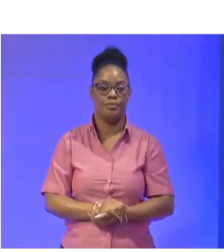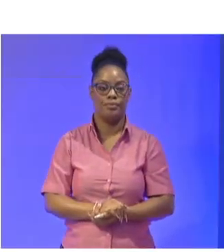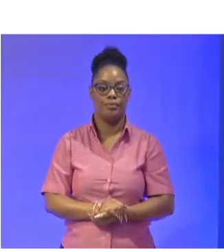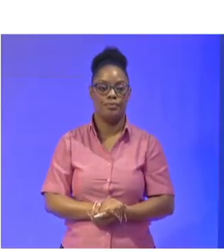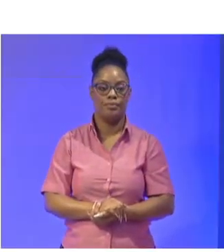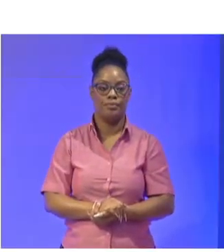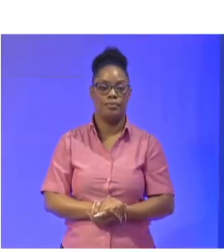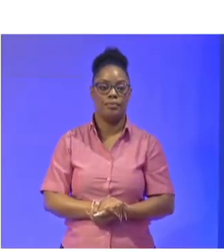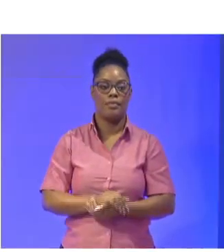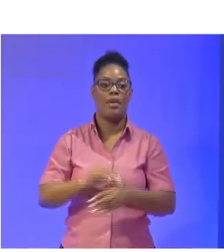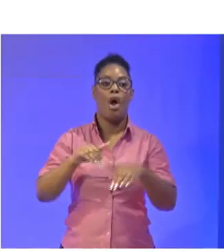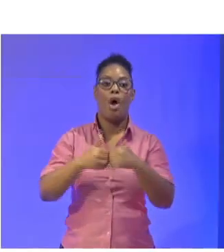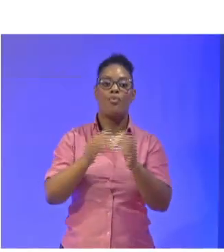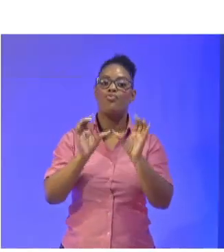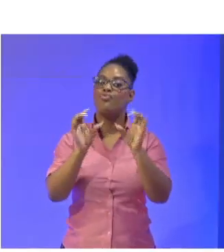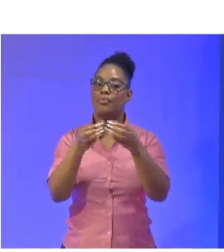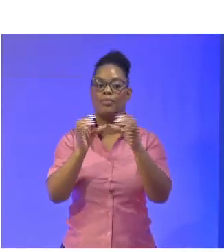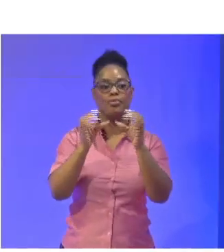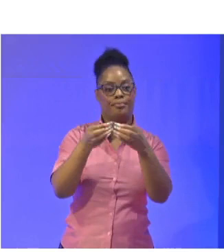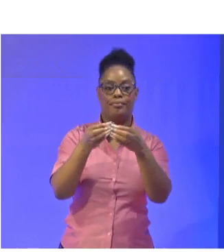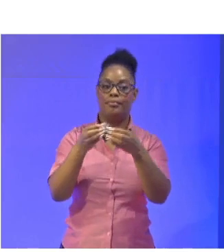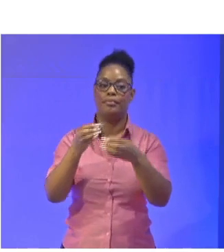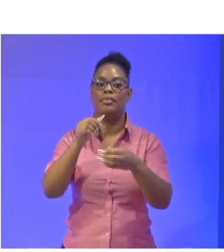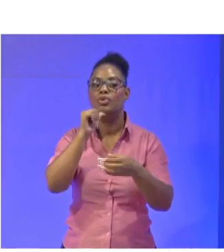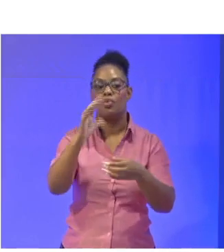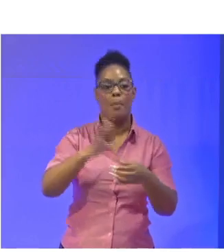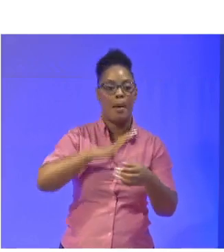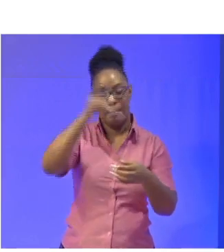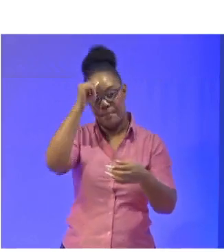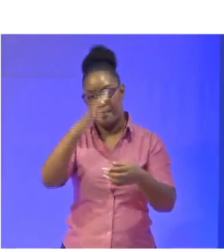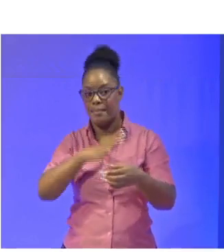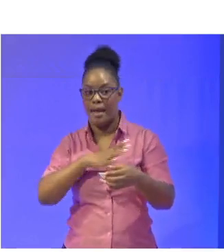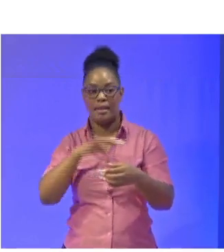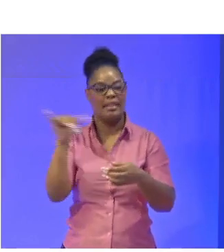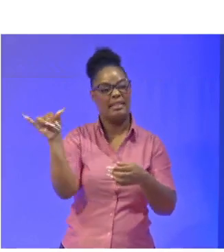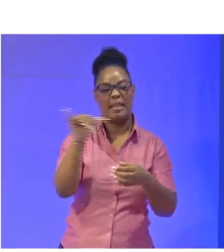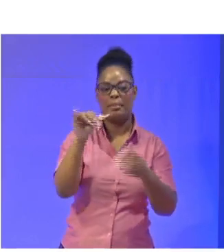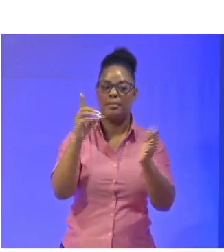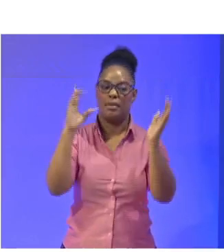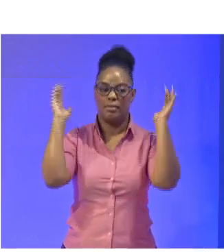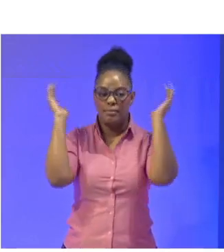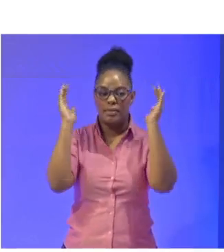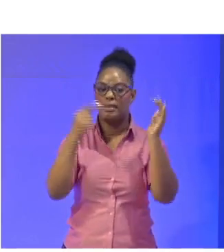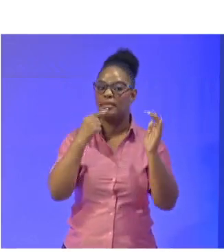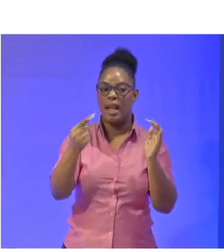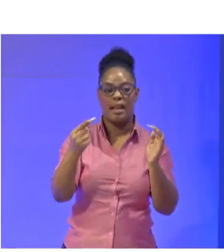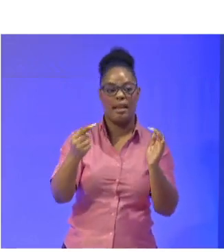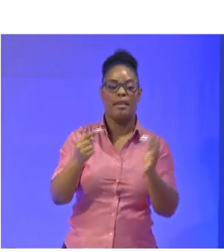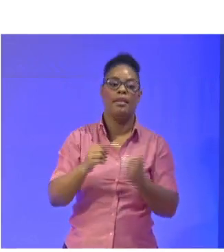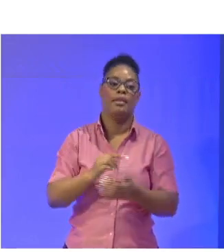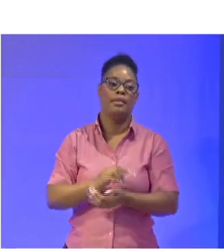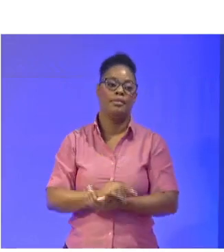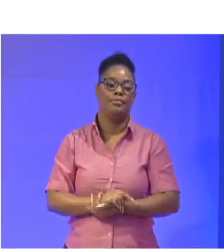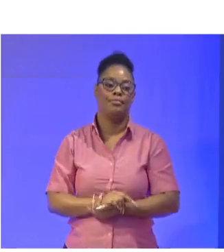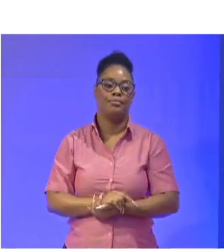age, by sex, sorry, and again it's similar to what Dr. Hinds is seeing for the national picture. Male at